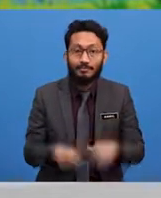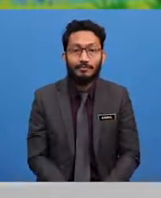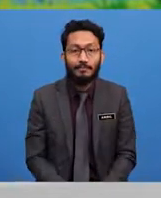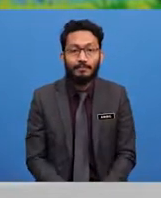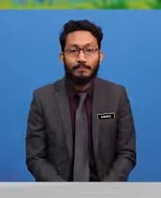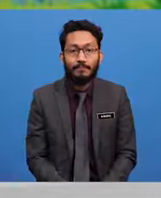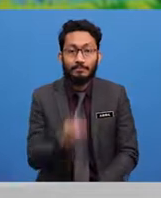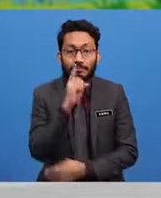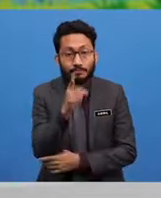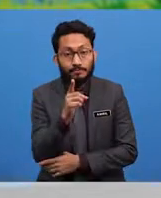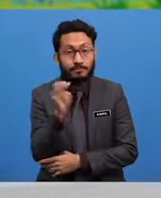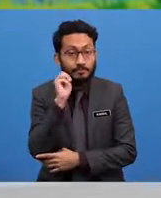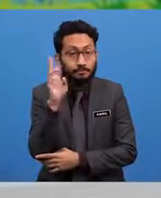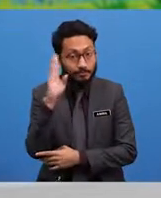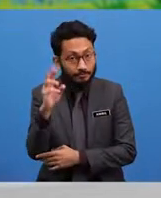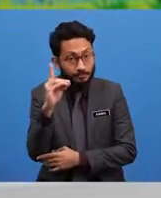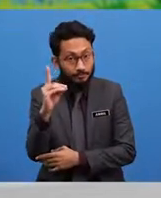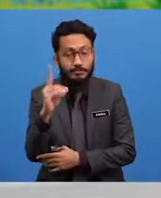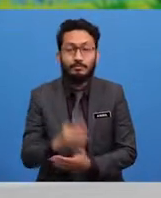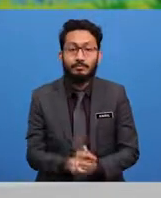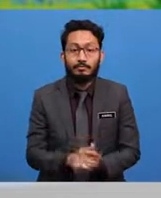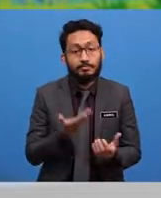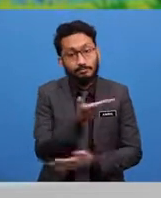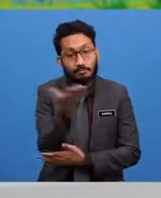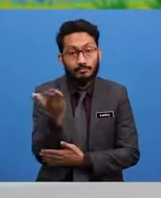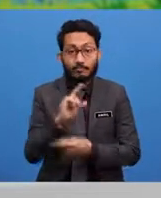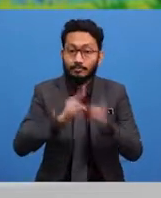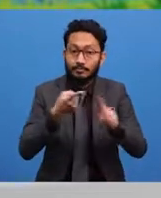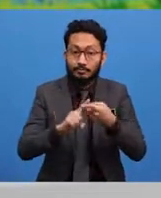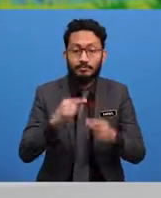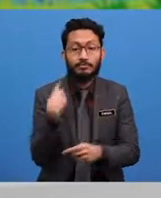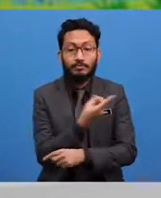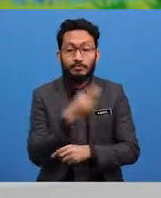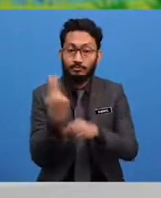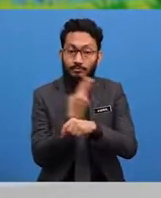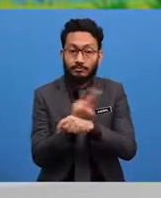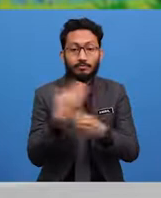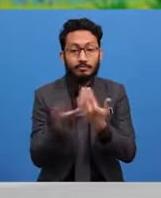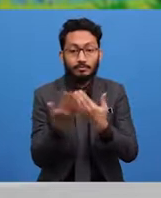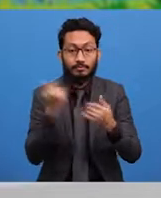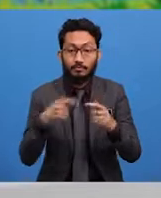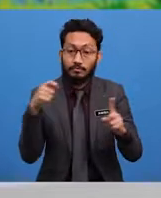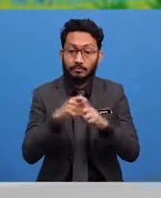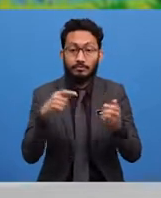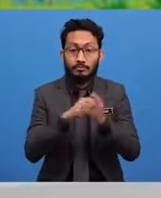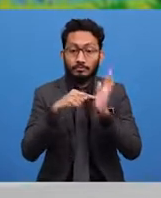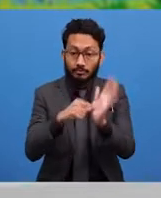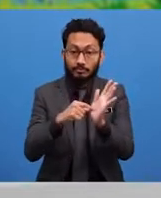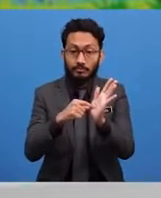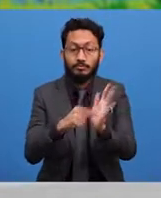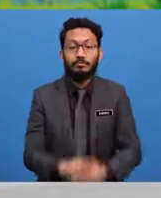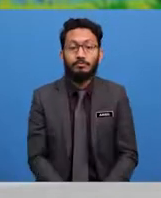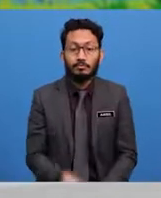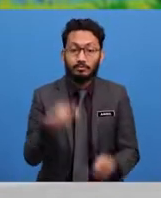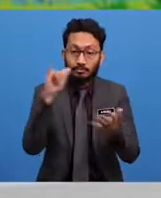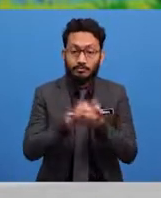Sure, Mr. D. Well, dear friends, we use simple present tense to show the actions that we do